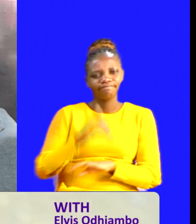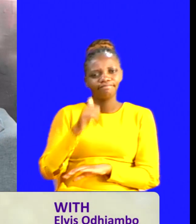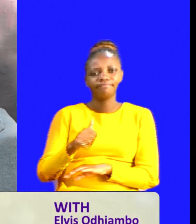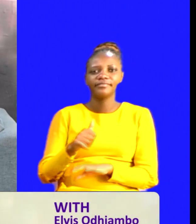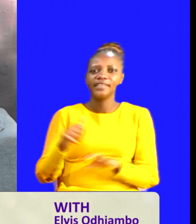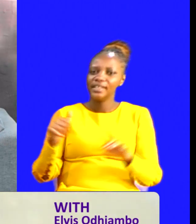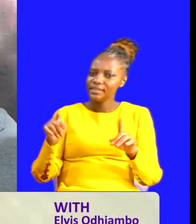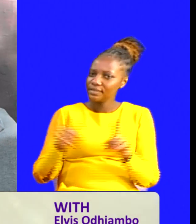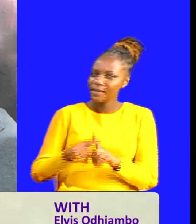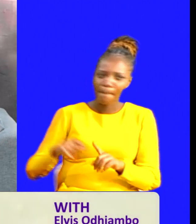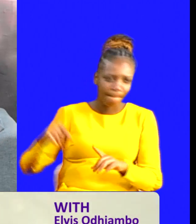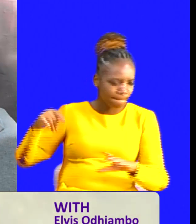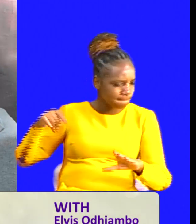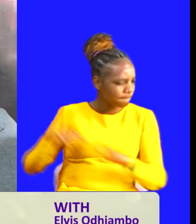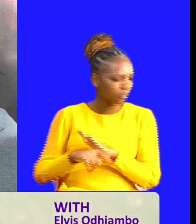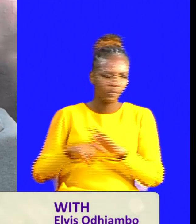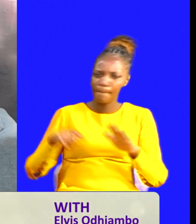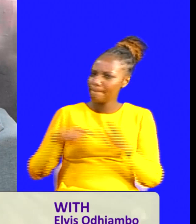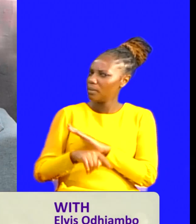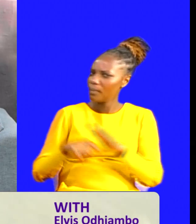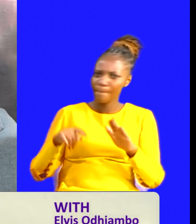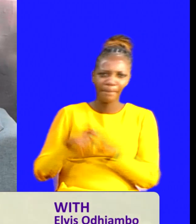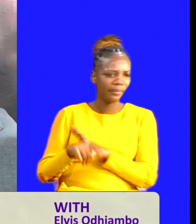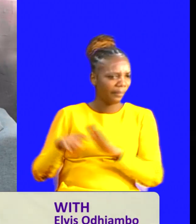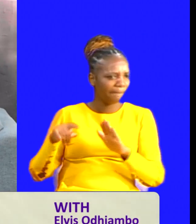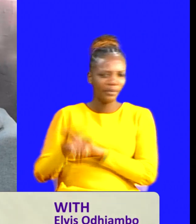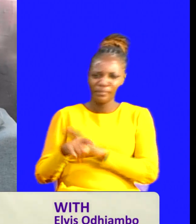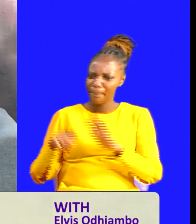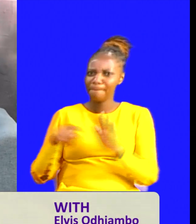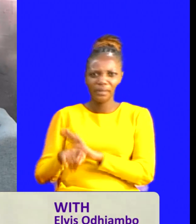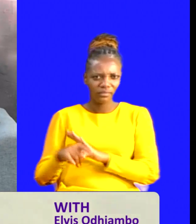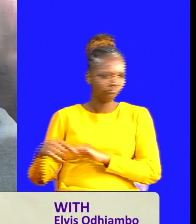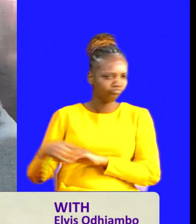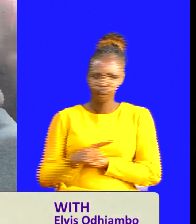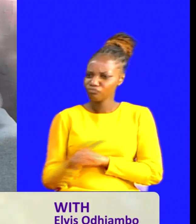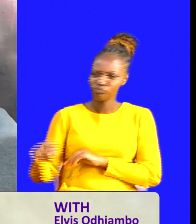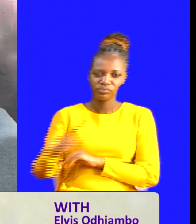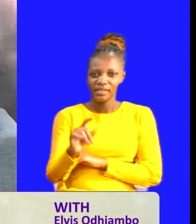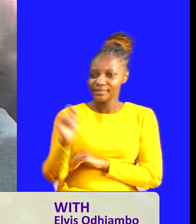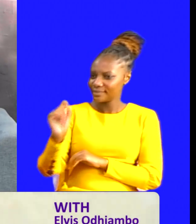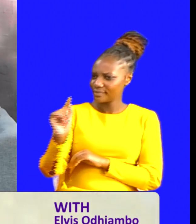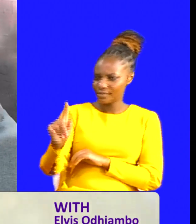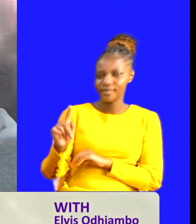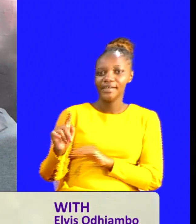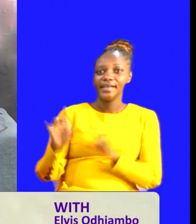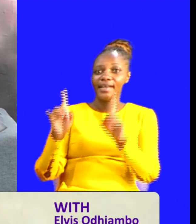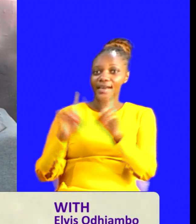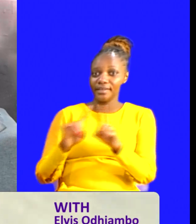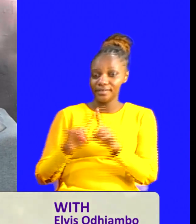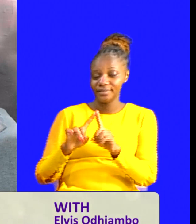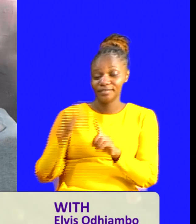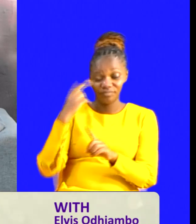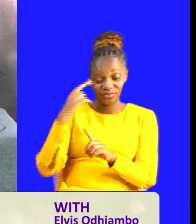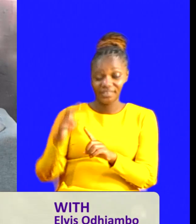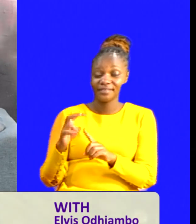was harassing Saka very much, fouling him, giving him a hard time at the wing,